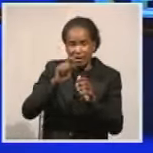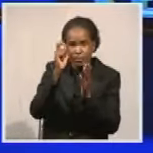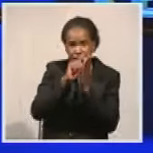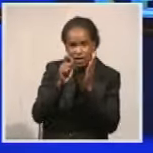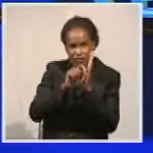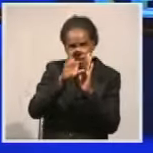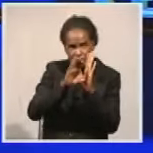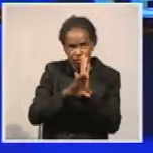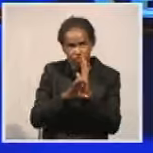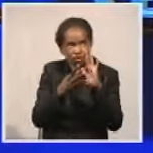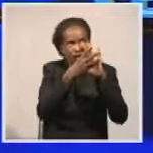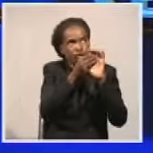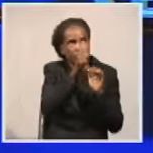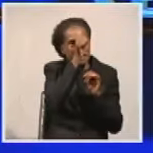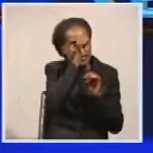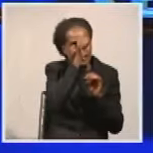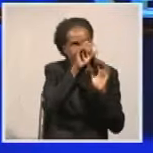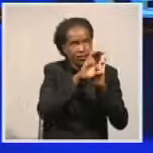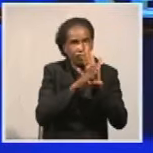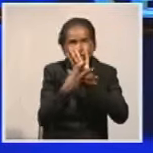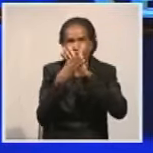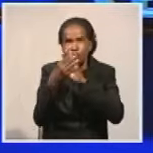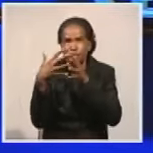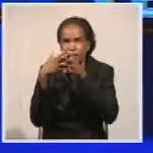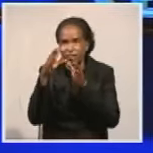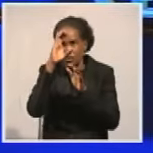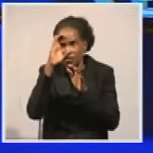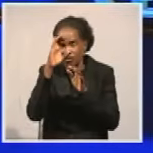kept borrowing the best practice elsewhere